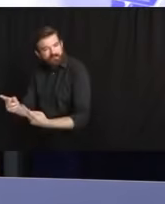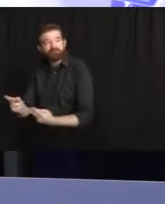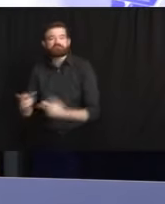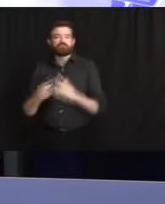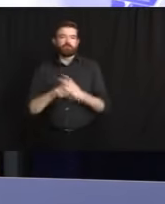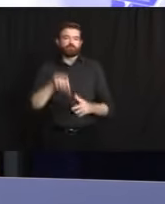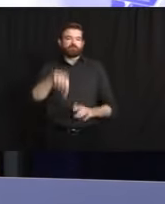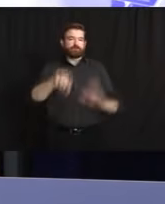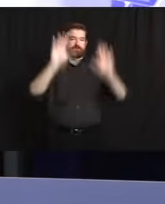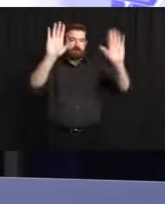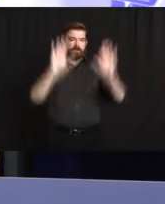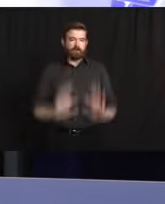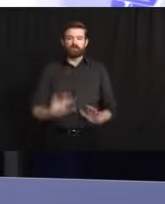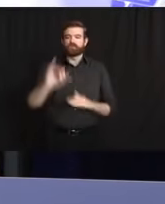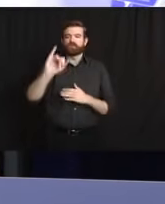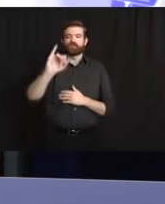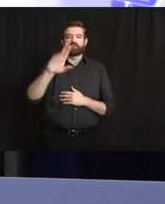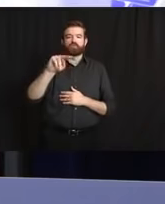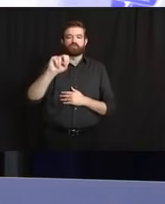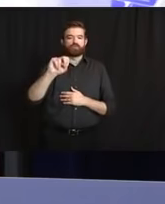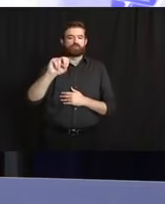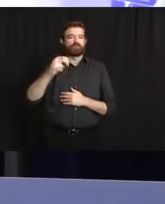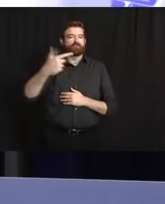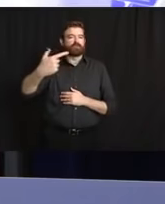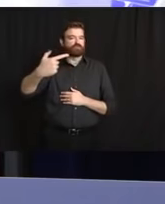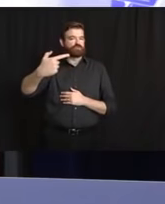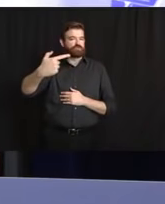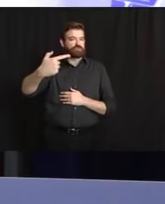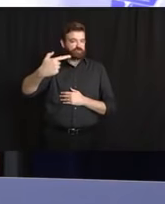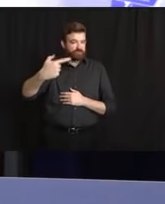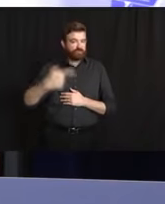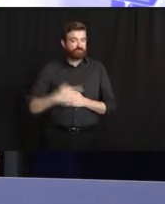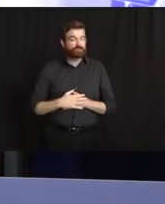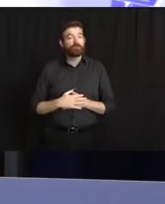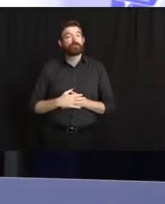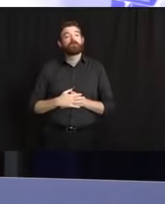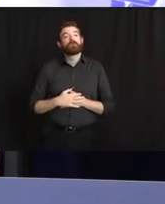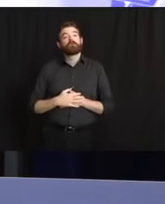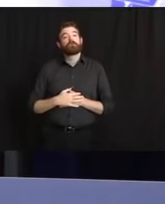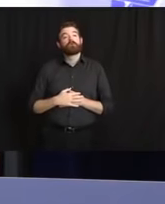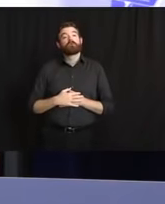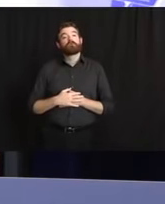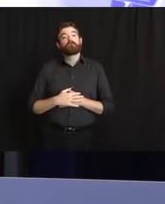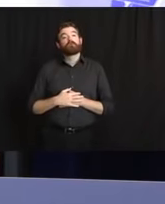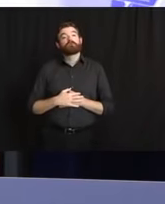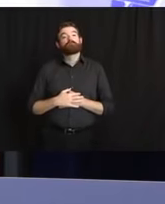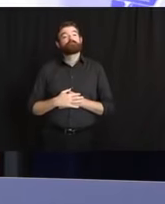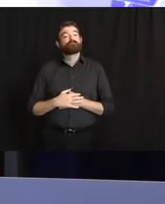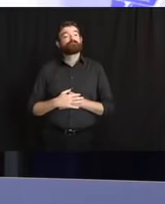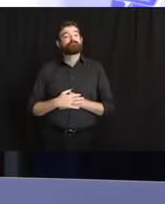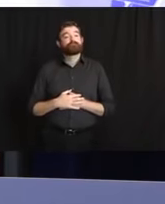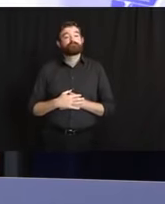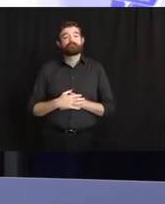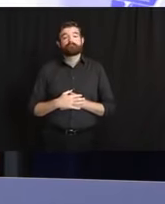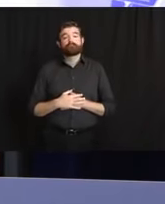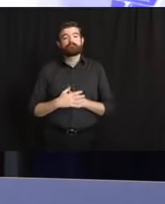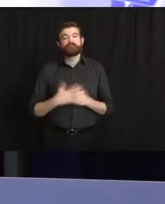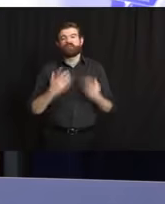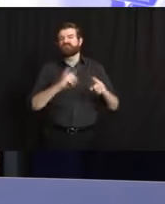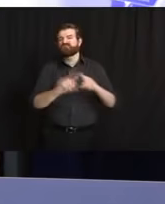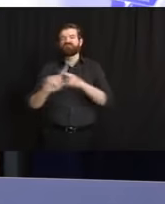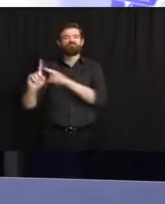homes, assisted living residences, dementia care homes, pediatric transitional care homes, and comprehensive personal care